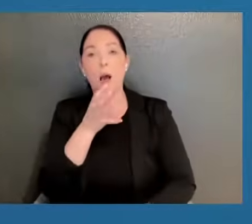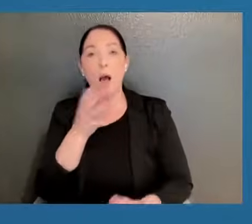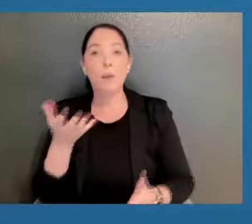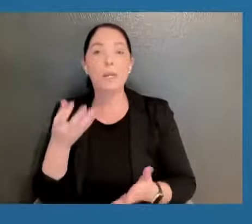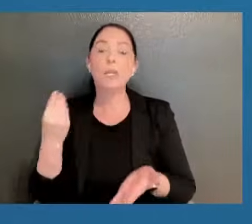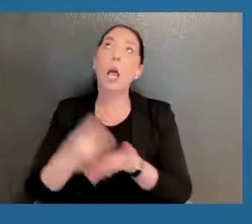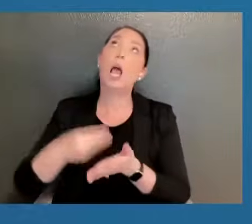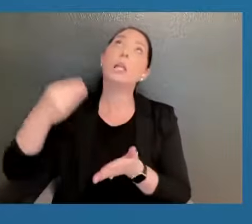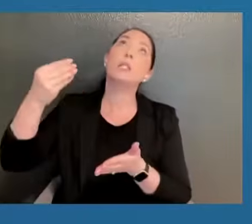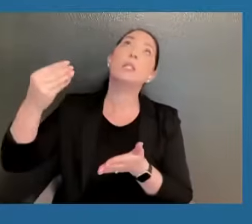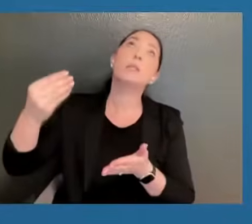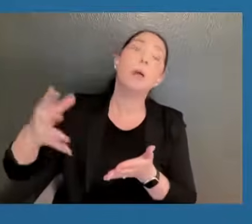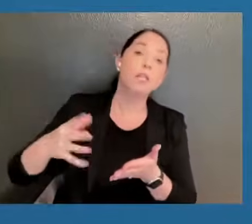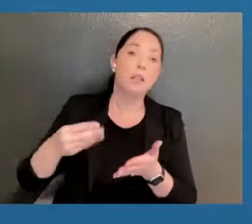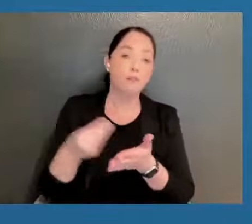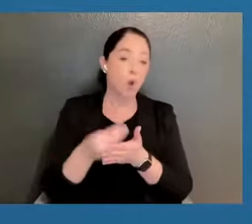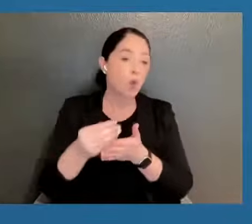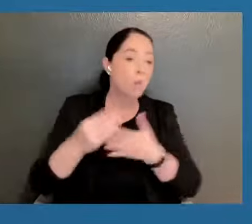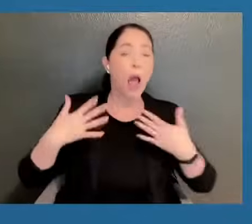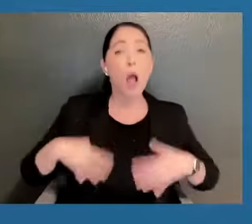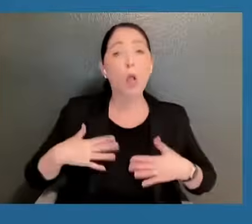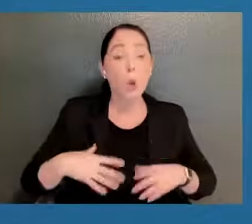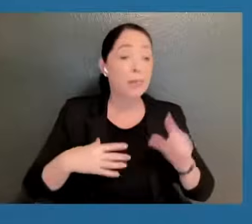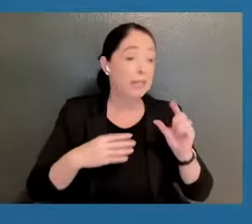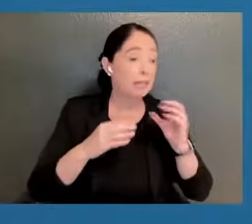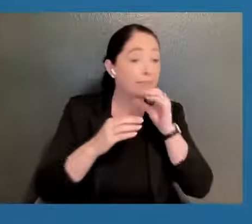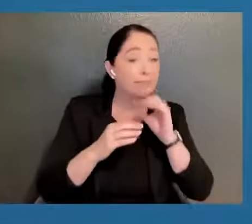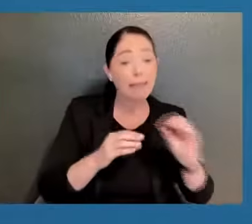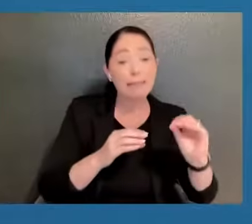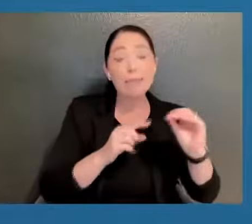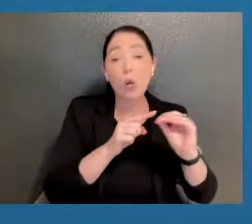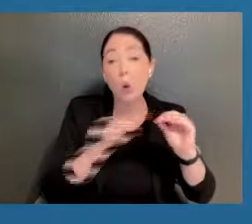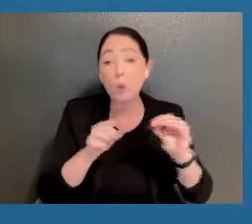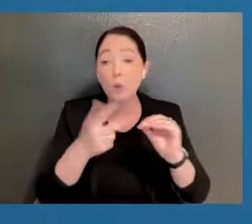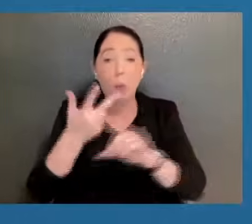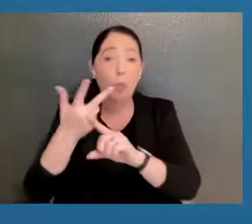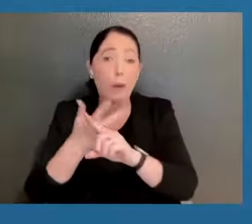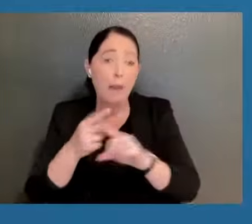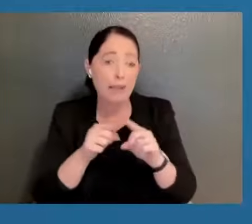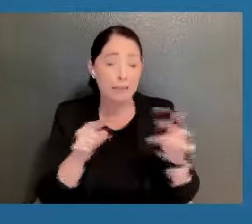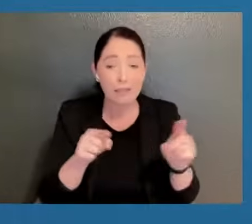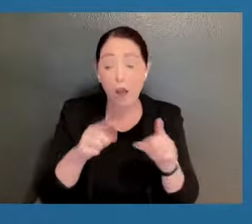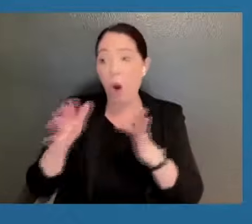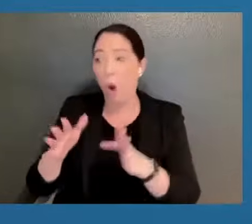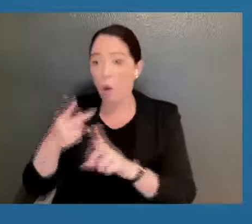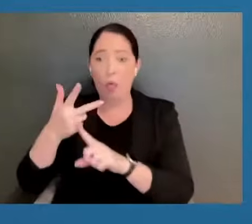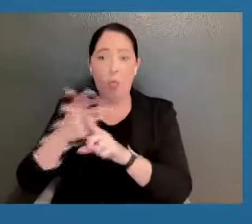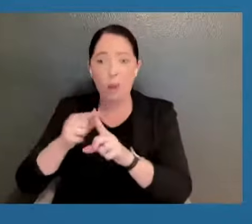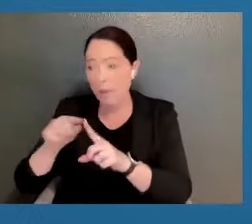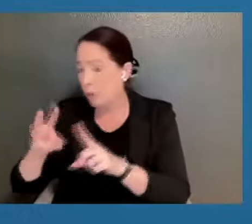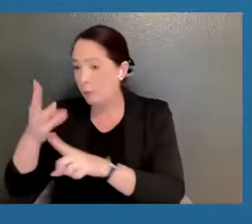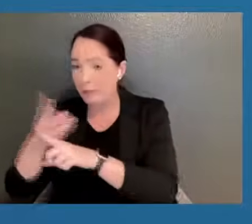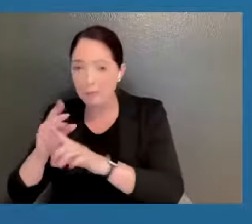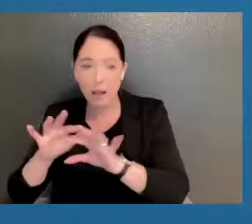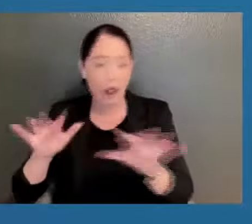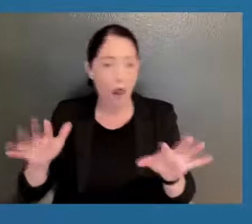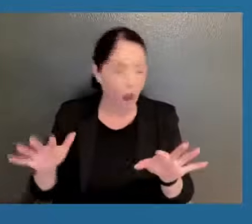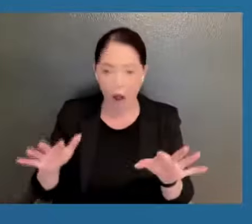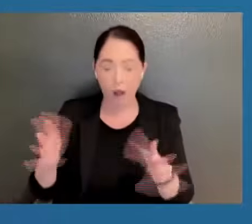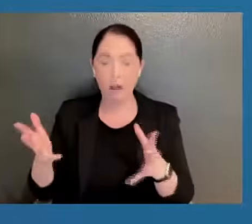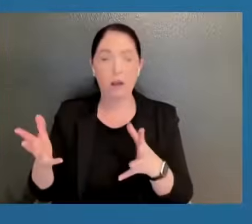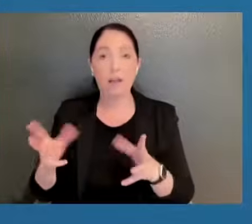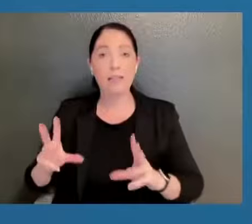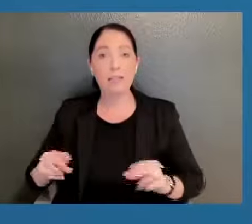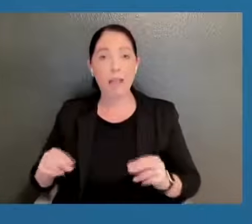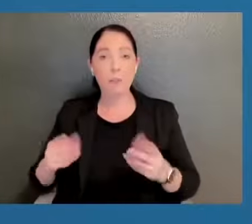0 to 3 months, 3 to 6 months. I mean, they grow that fast. You finally get around to getting them out of diapers. I thought